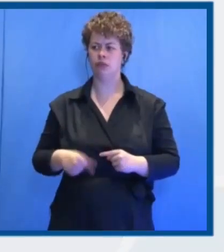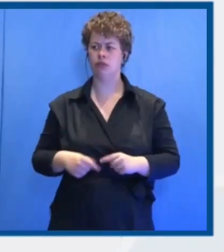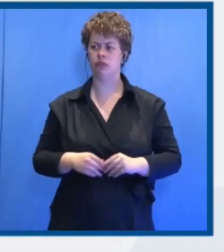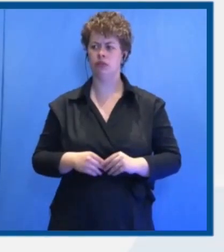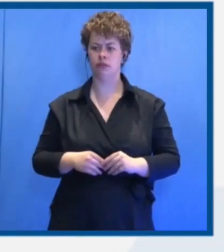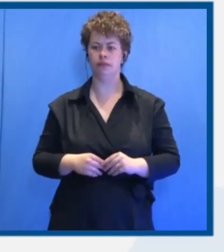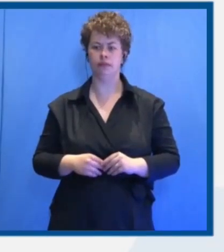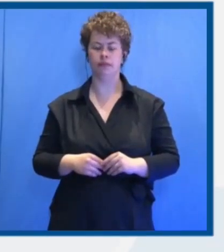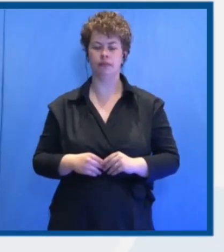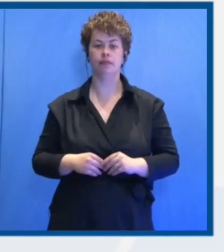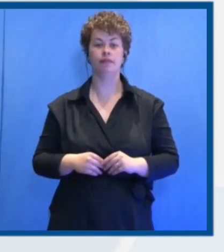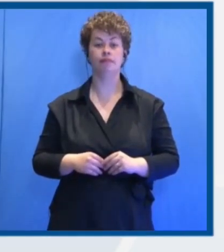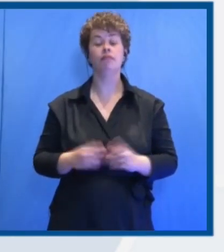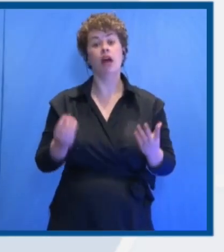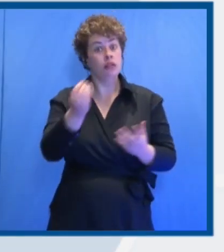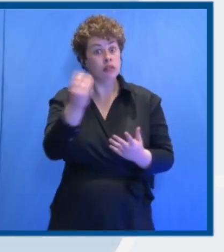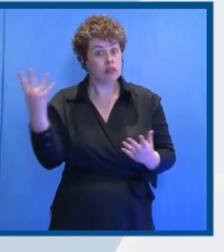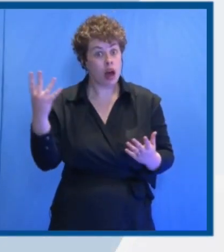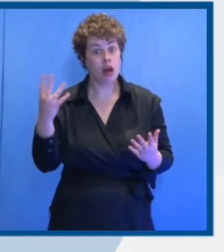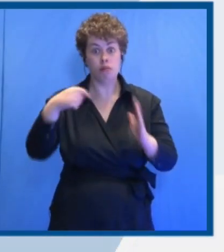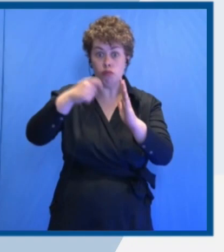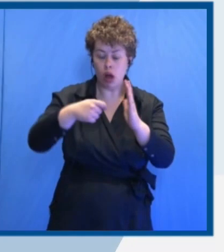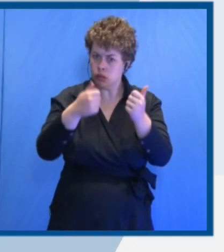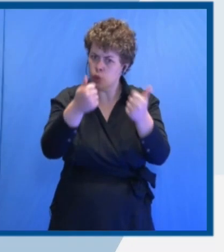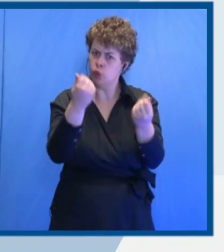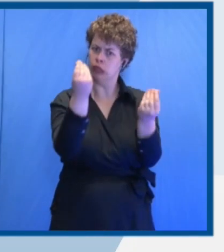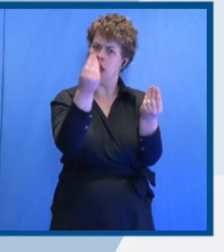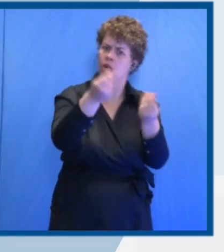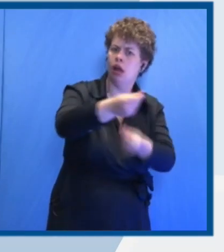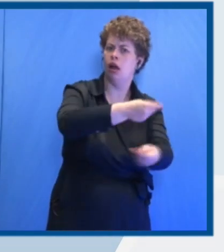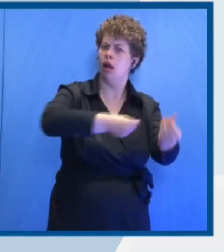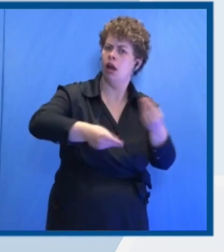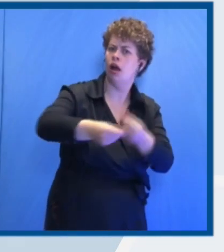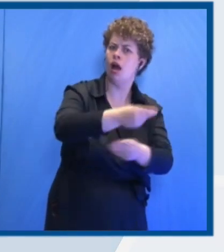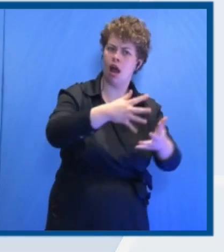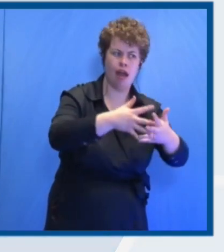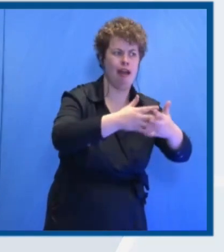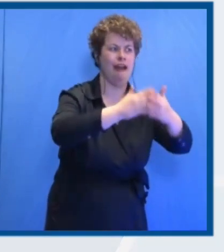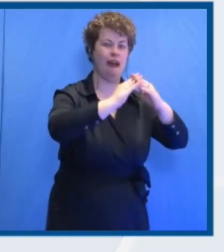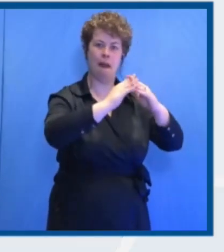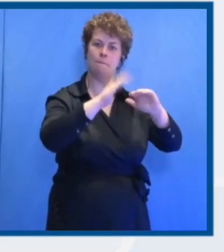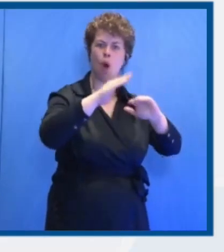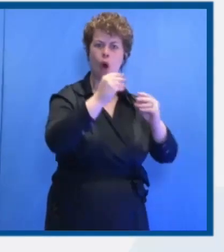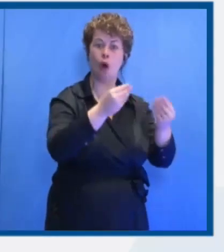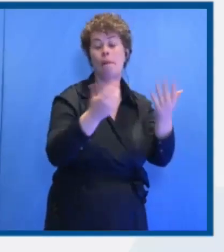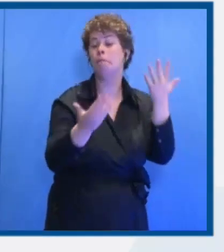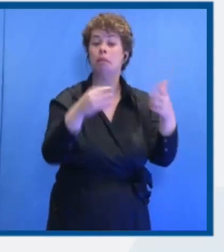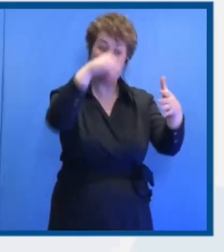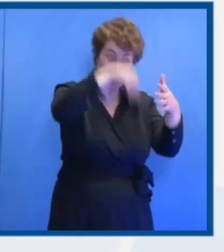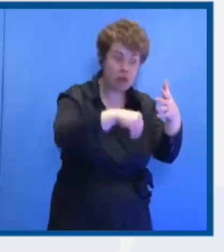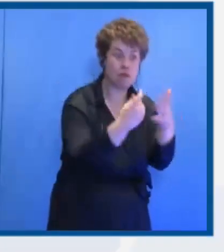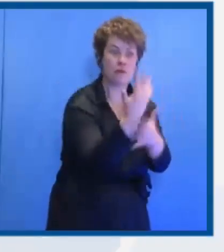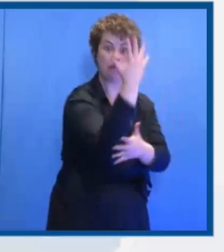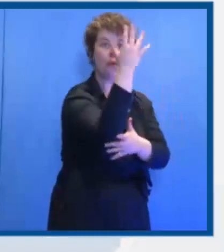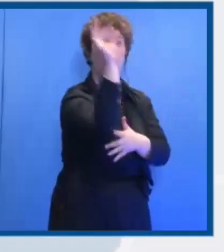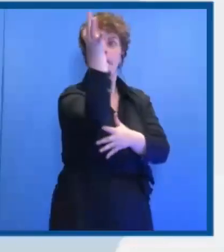Some of them also have economic value, which brings extra benefits to the communities, whether they are plants or seeds that can be